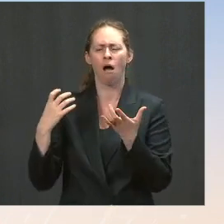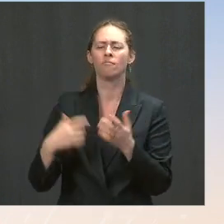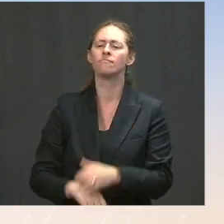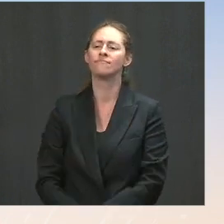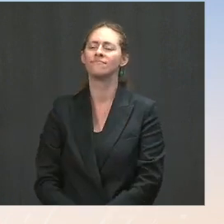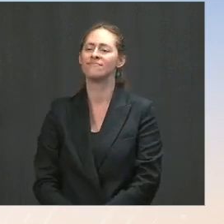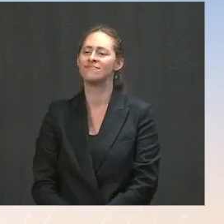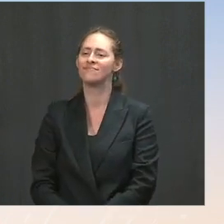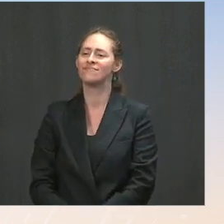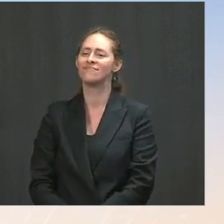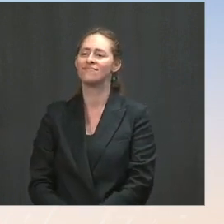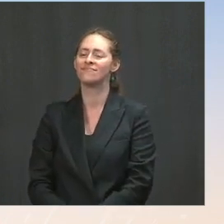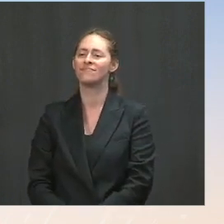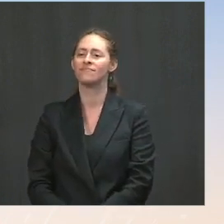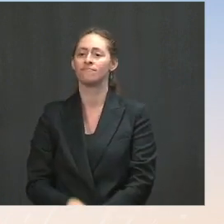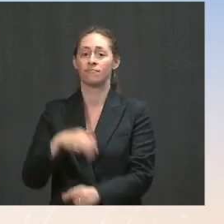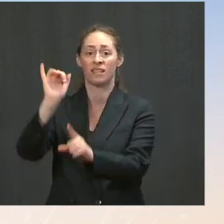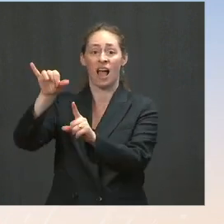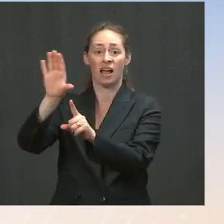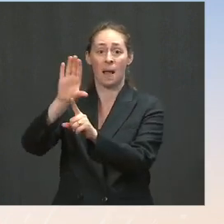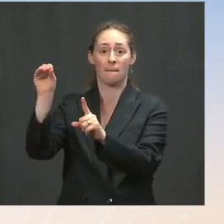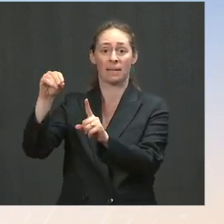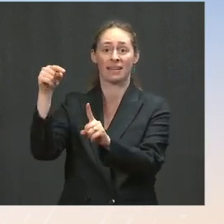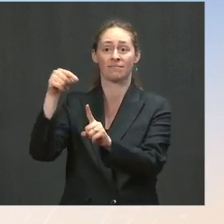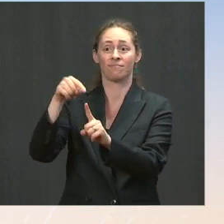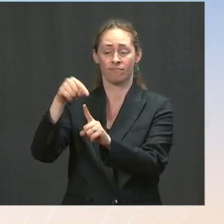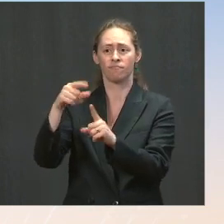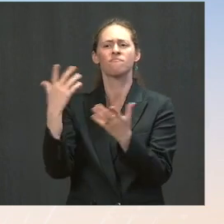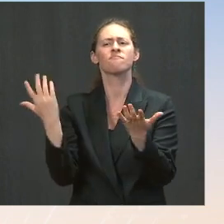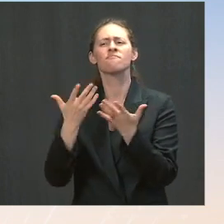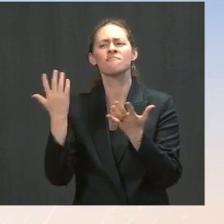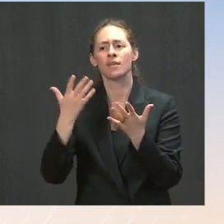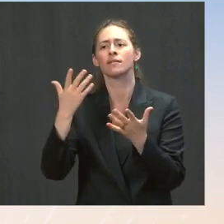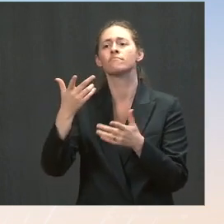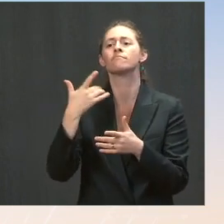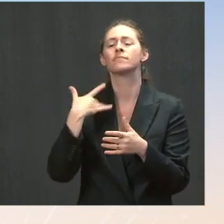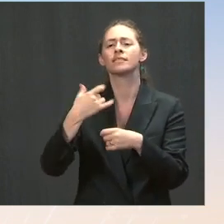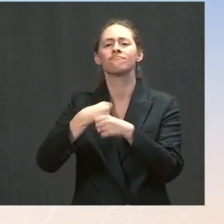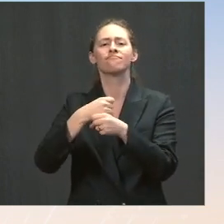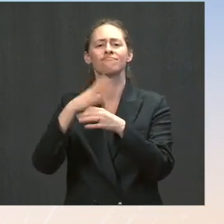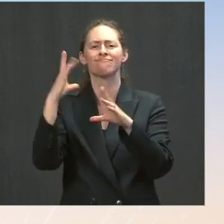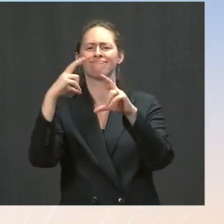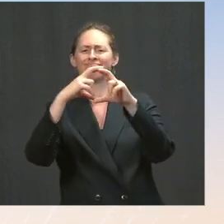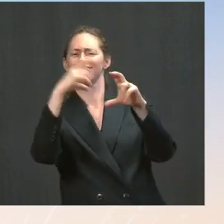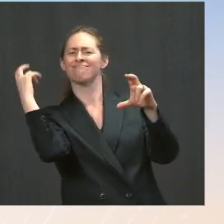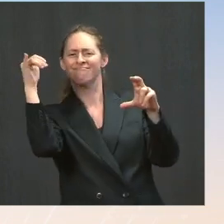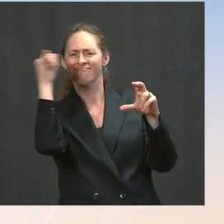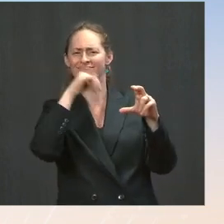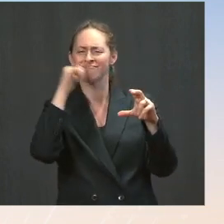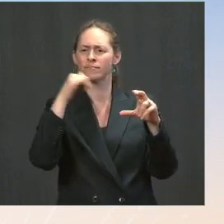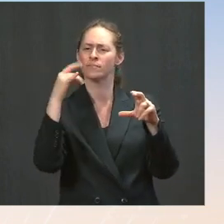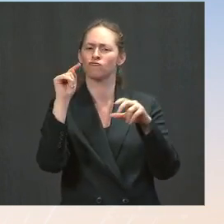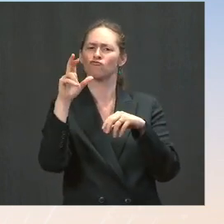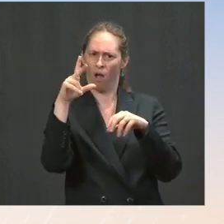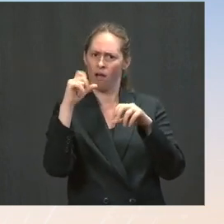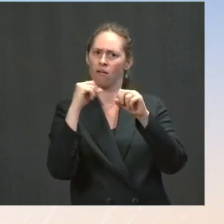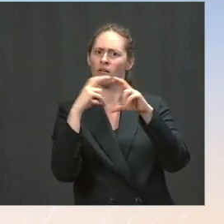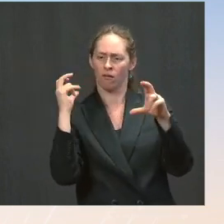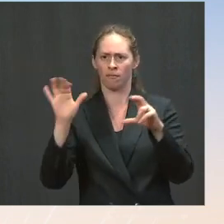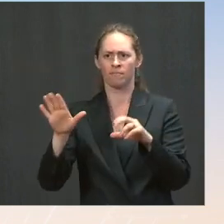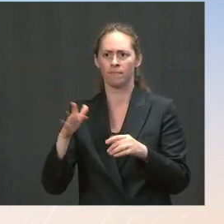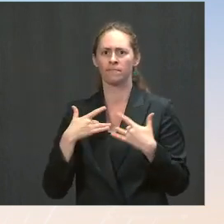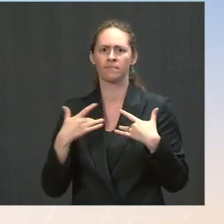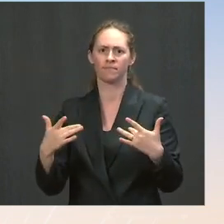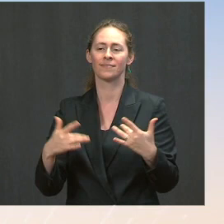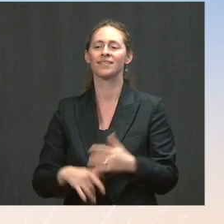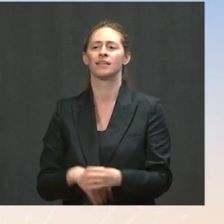will take a tour of the Mack Truck facility and meet with local union members. More than 85% of the 2,500 employees at the